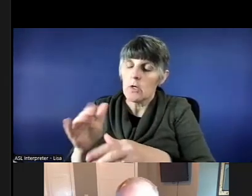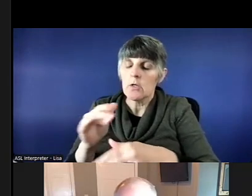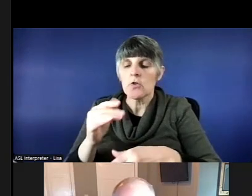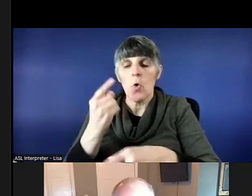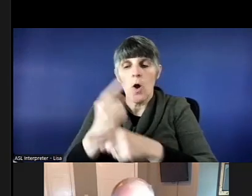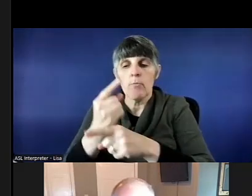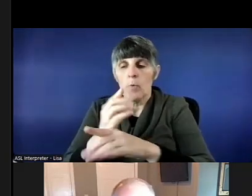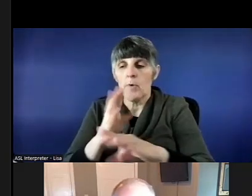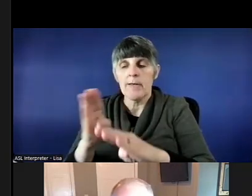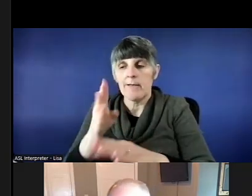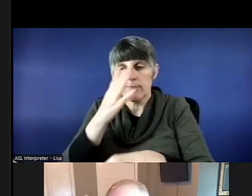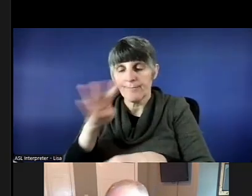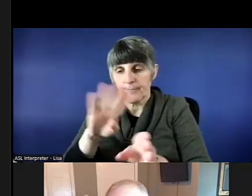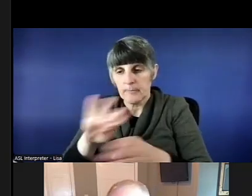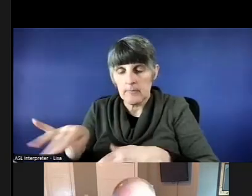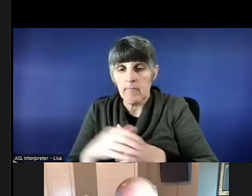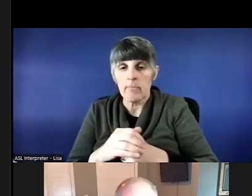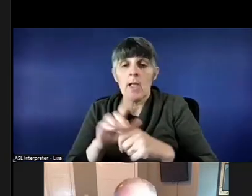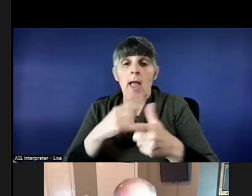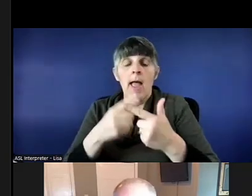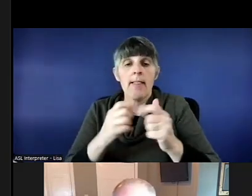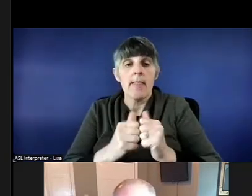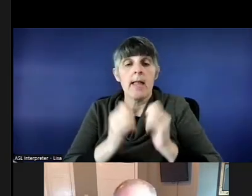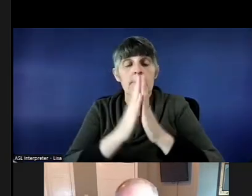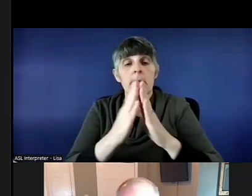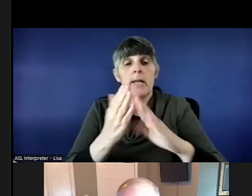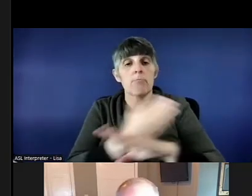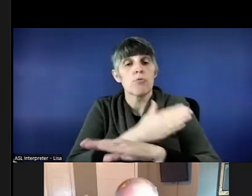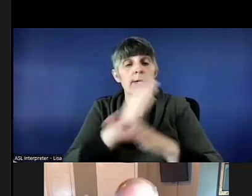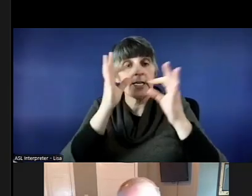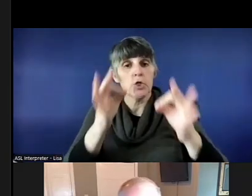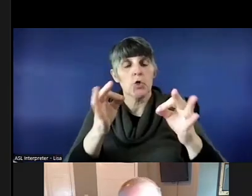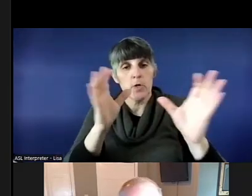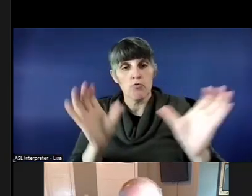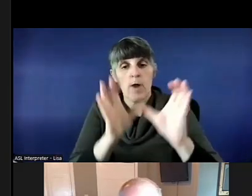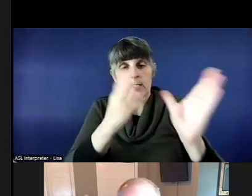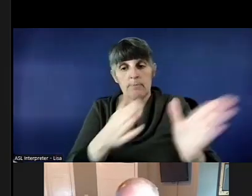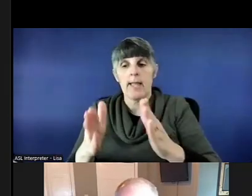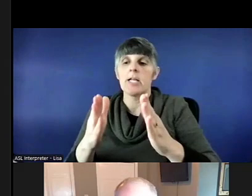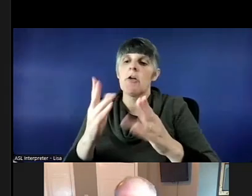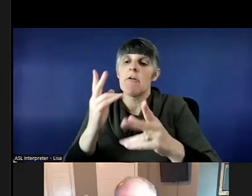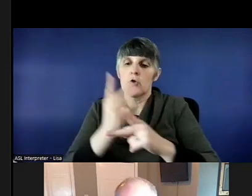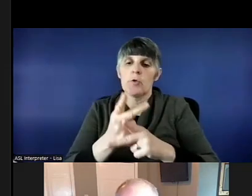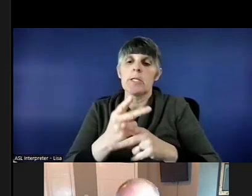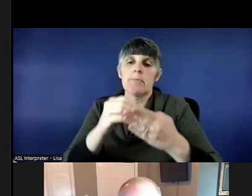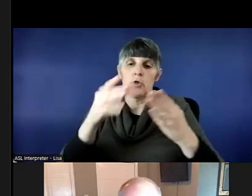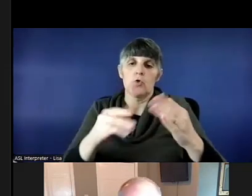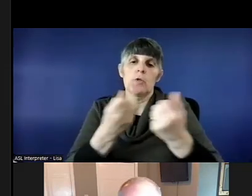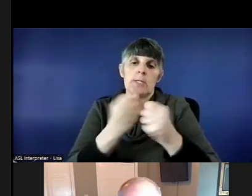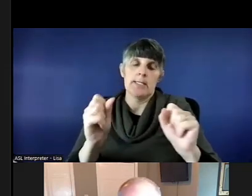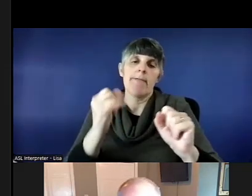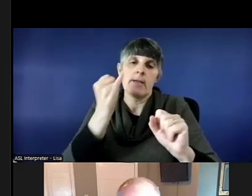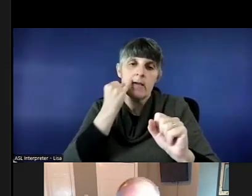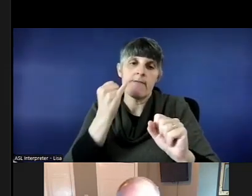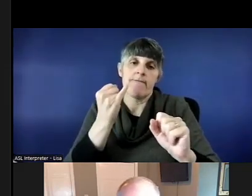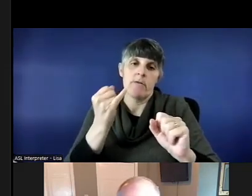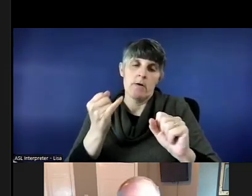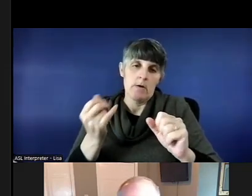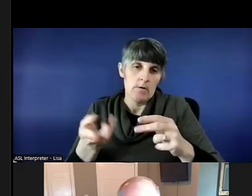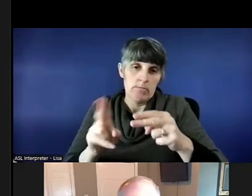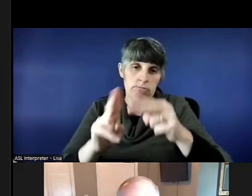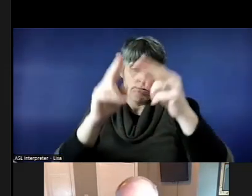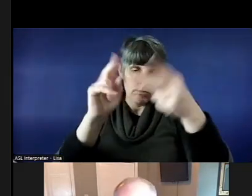displayed. And then implementing a predetermined crisis plans to keep the students and others safe when there is an escalation of